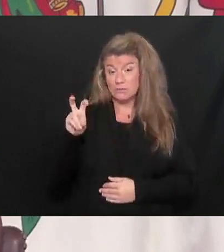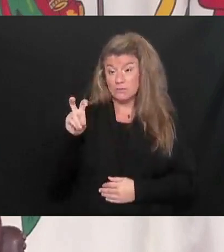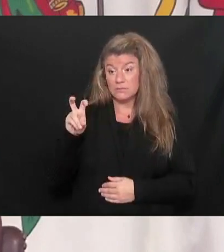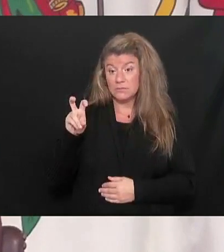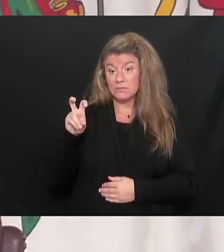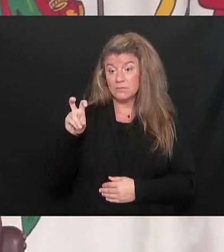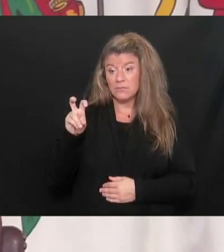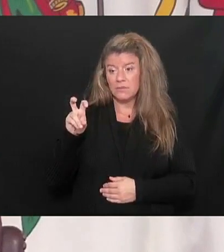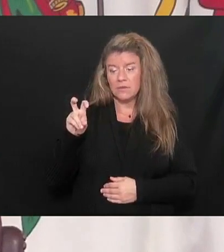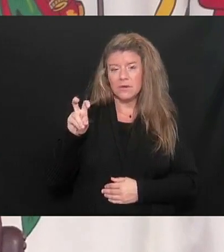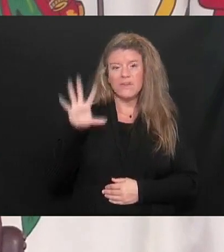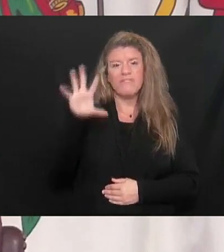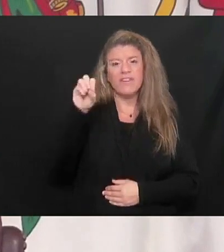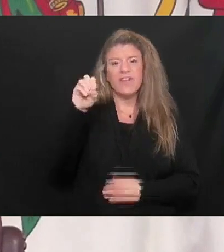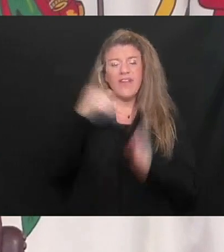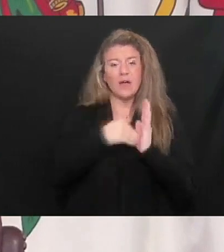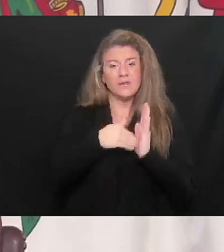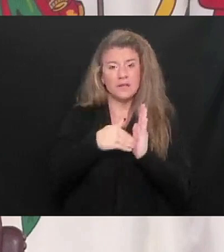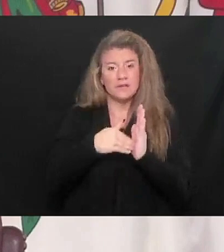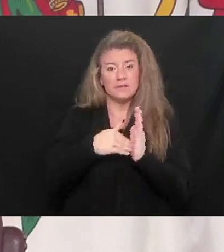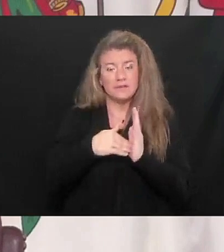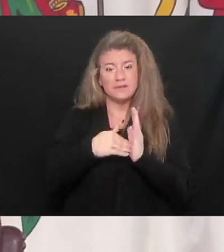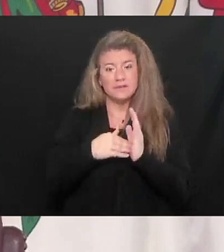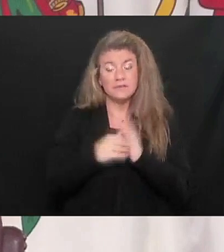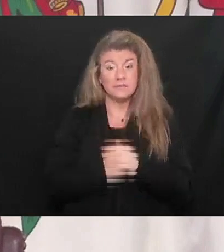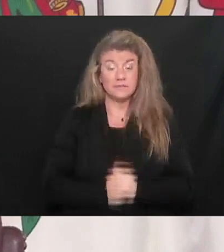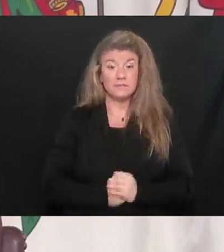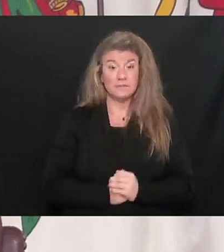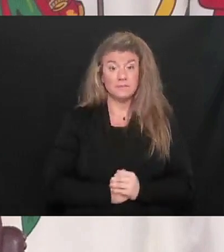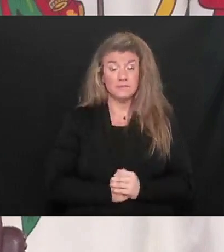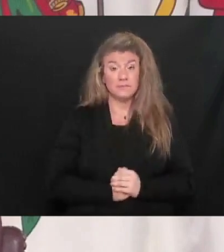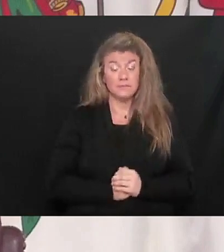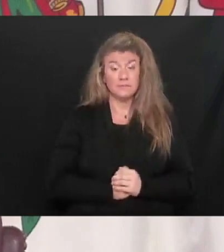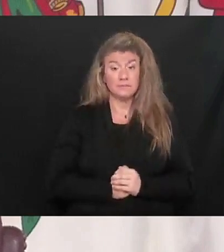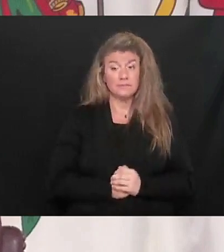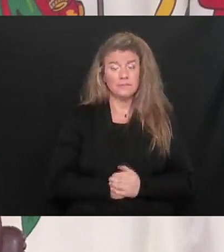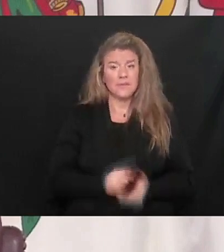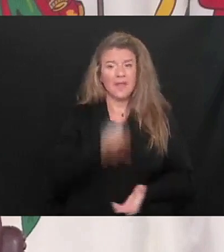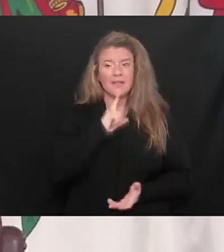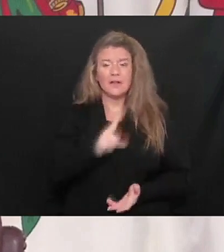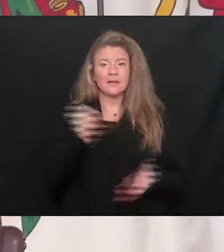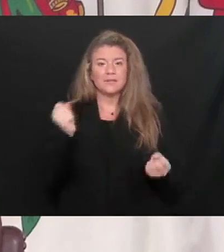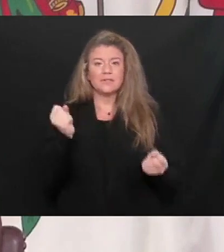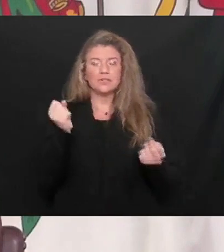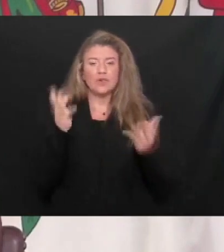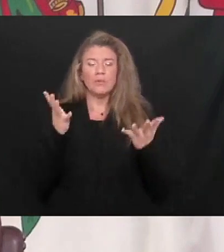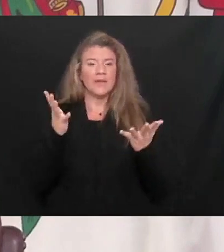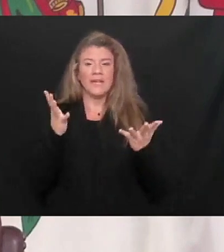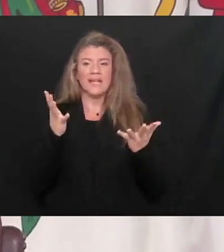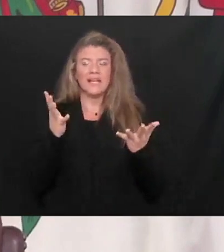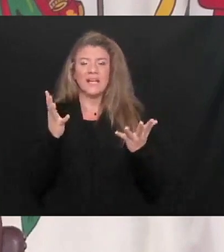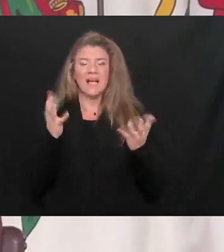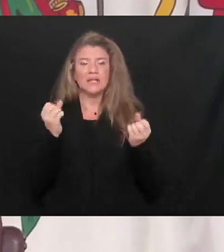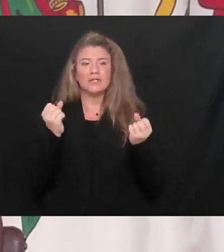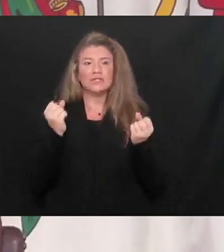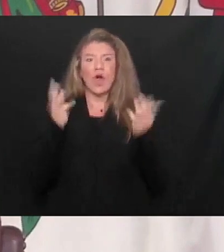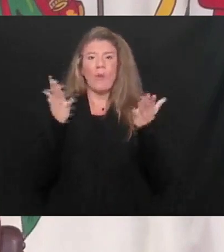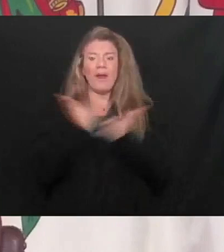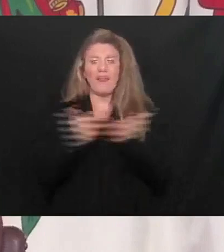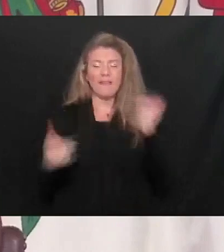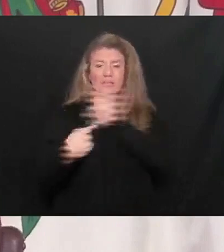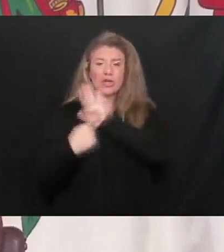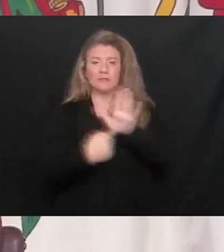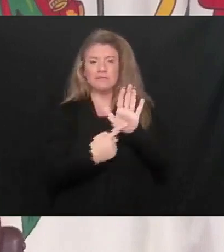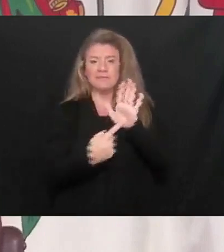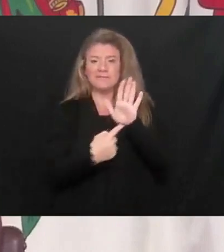to 50,000. You know, there is so many indicators that